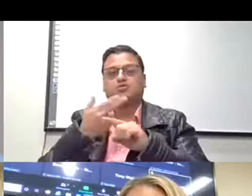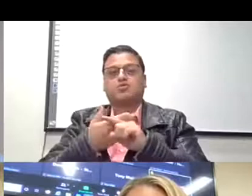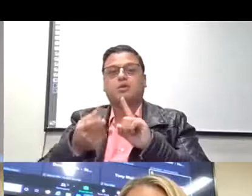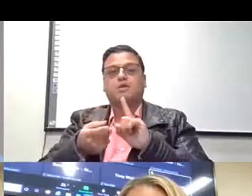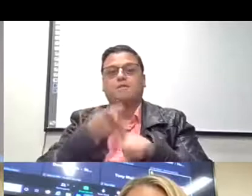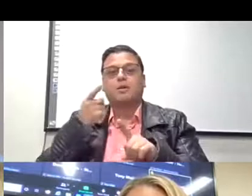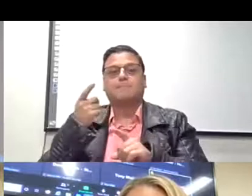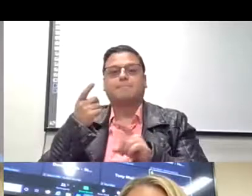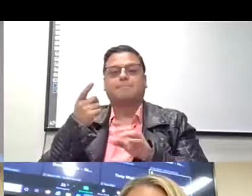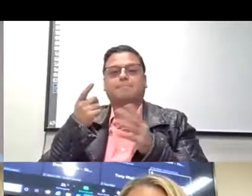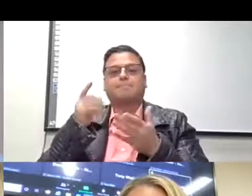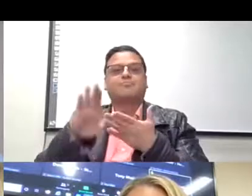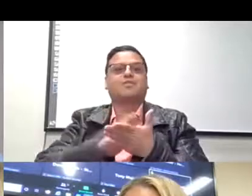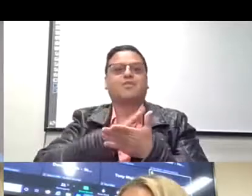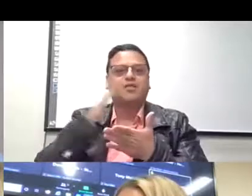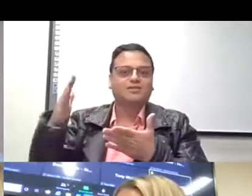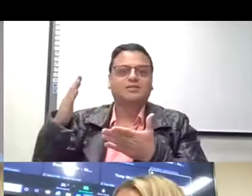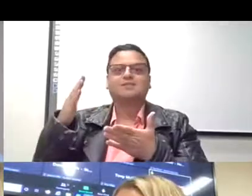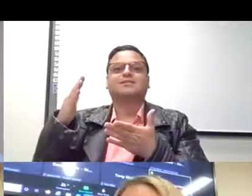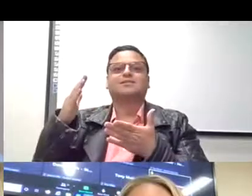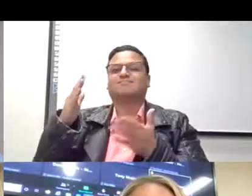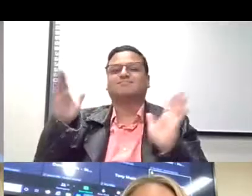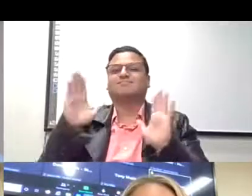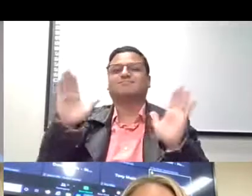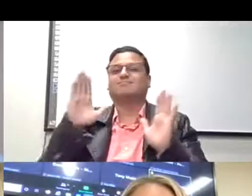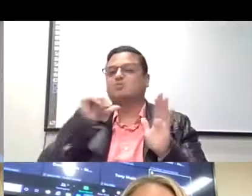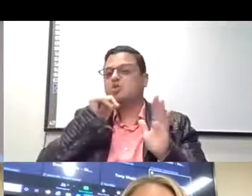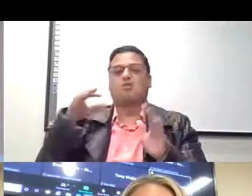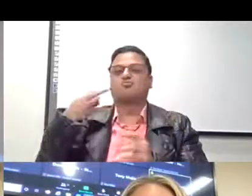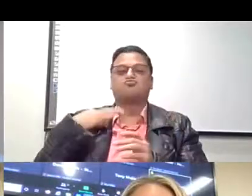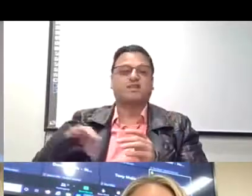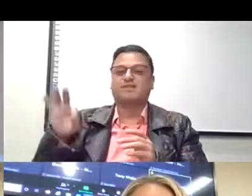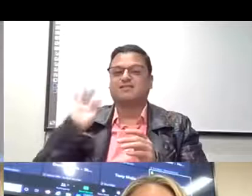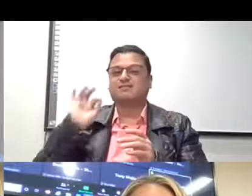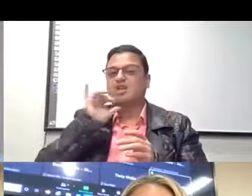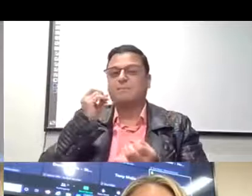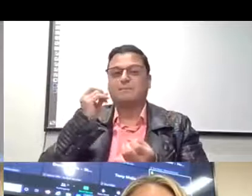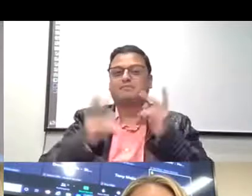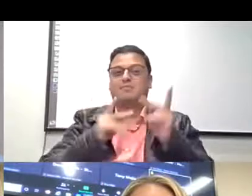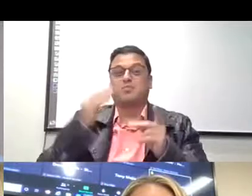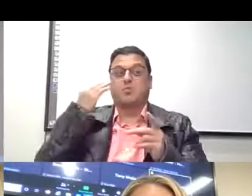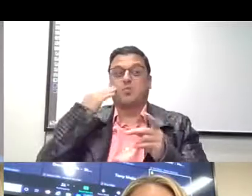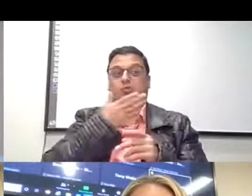these colleges that aren't highly accredited and that not too many people have heard of.